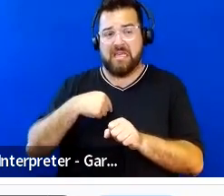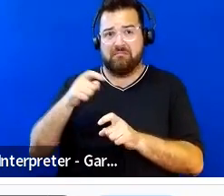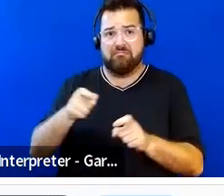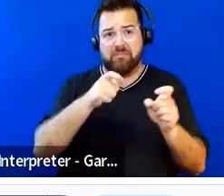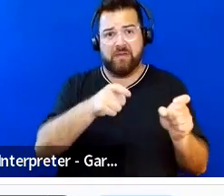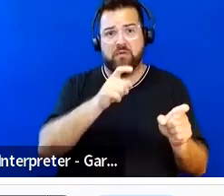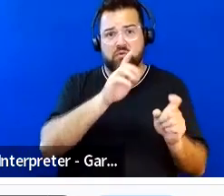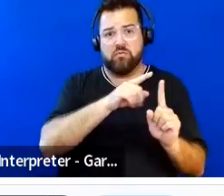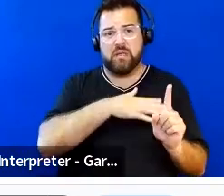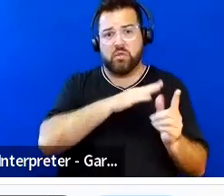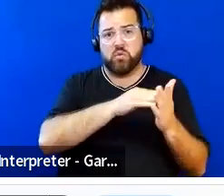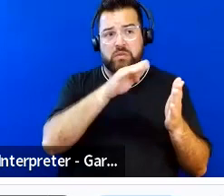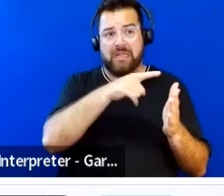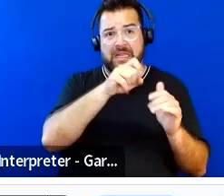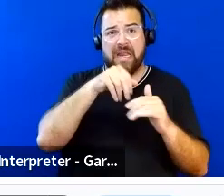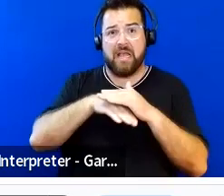to that textbook?